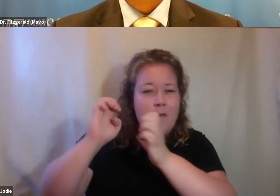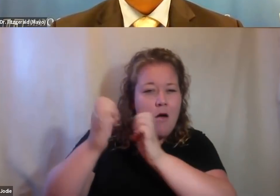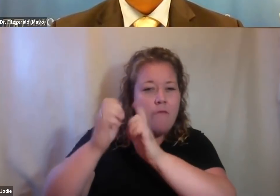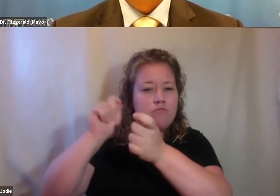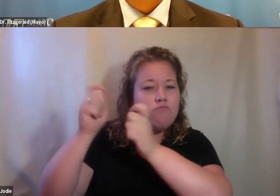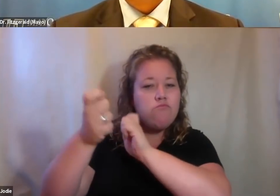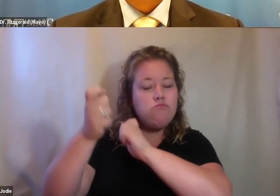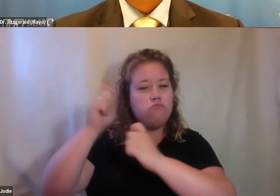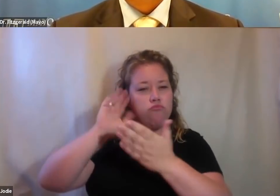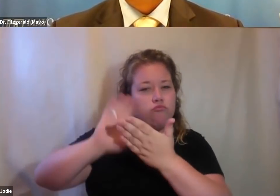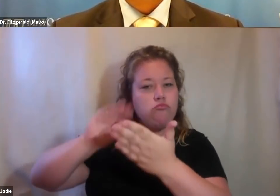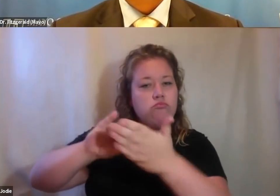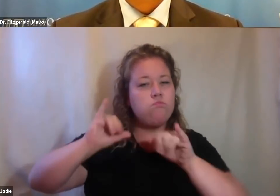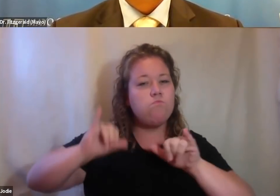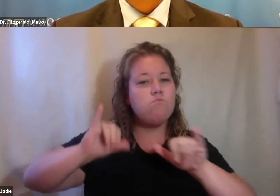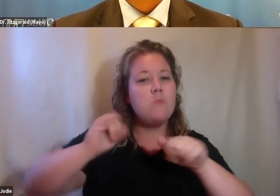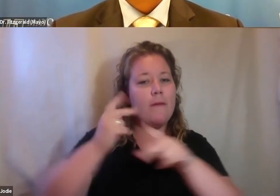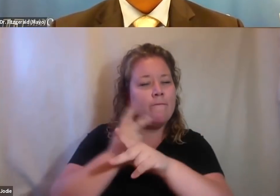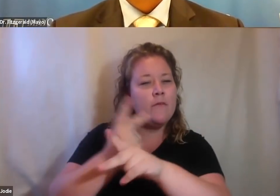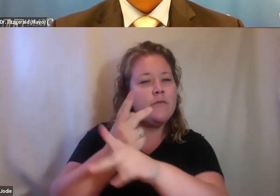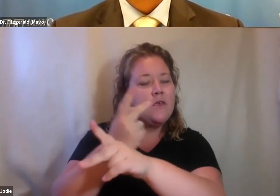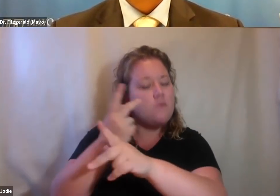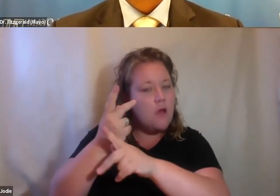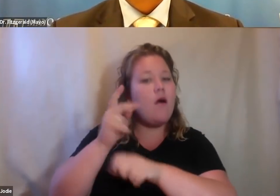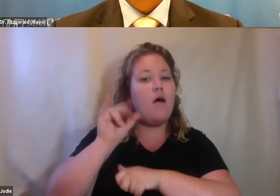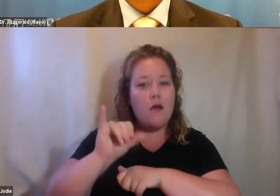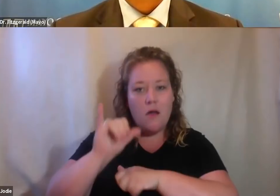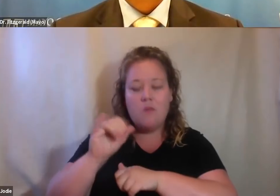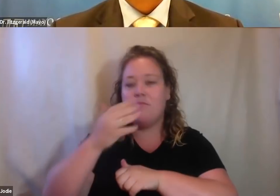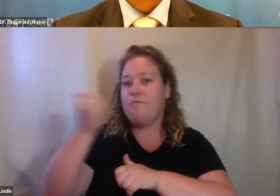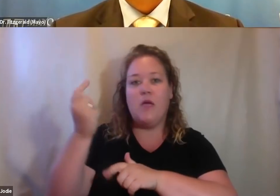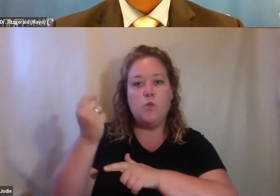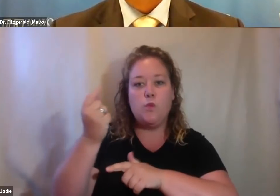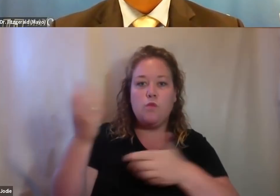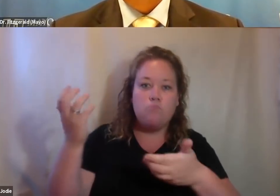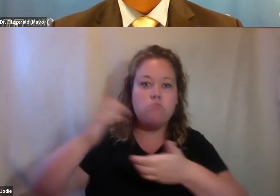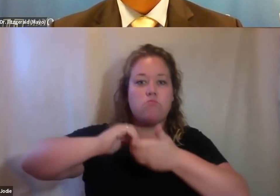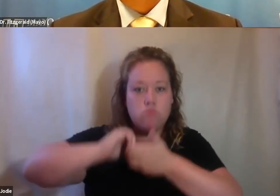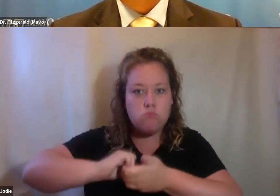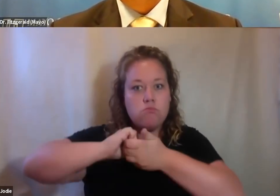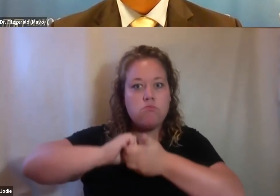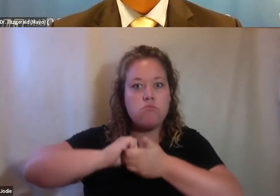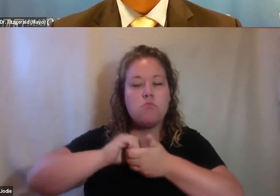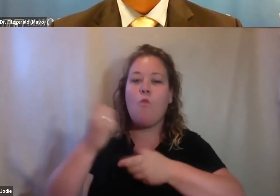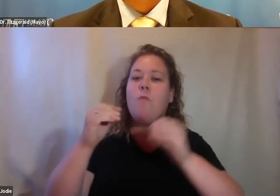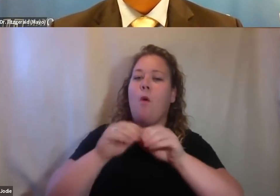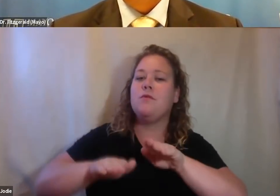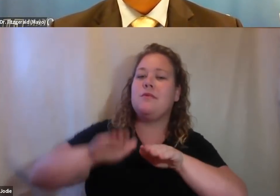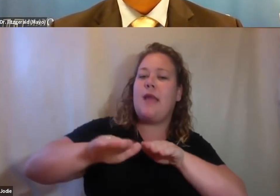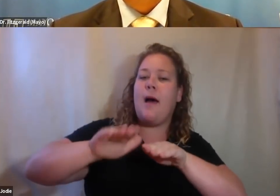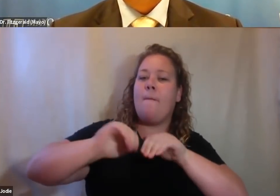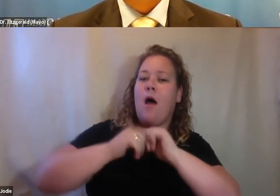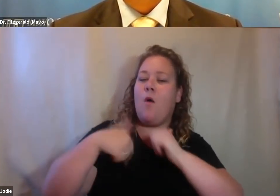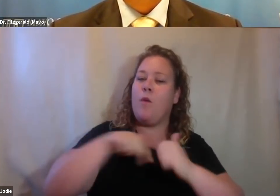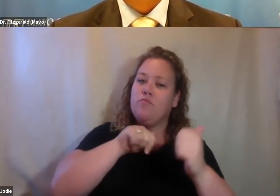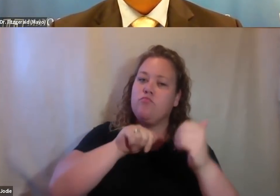the best paths forward, and this is one more step in that process. The Compass was a very helpful tool